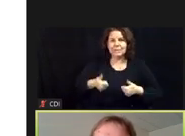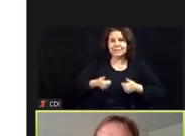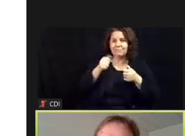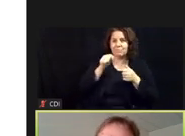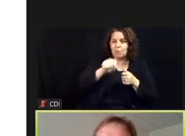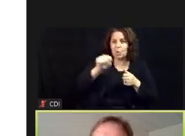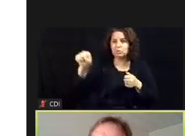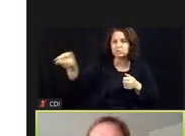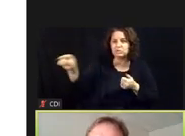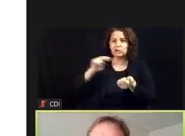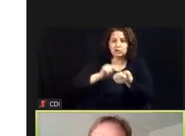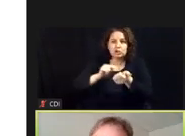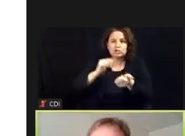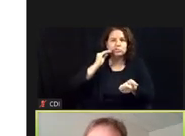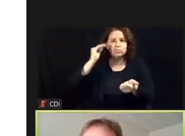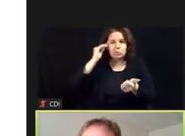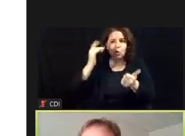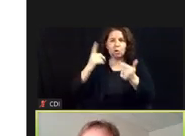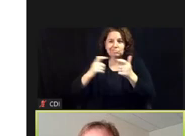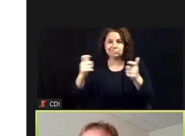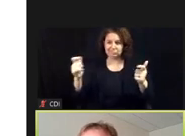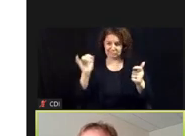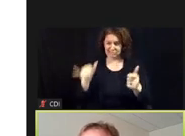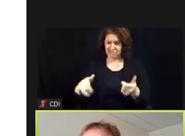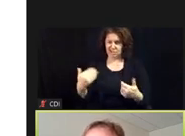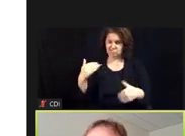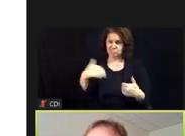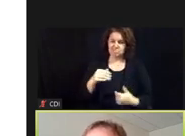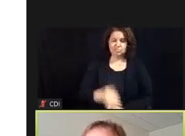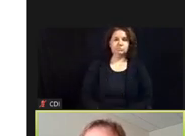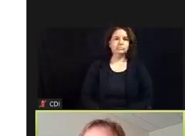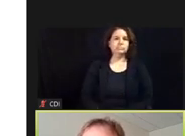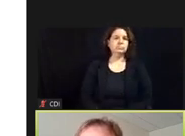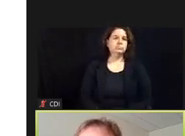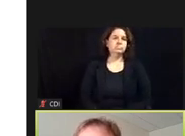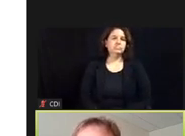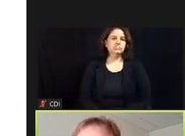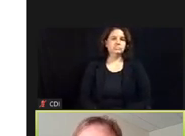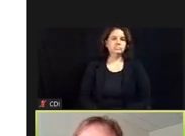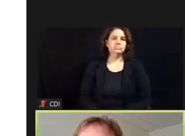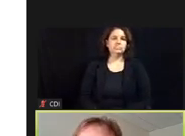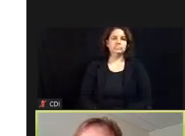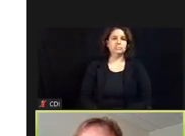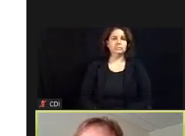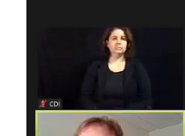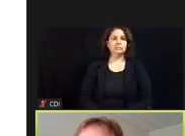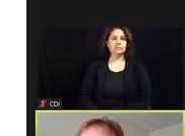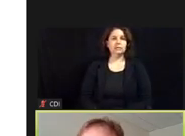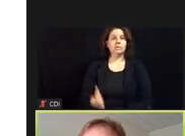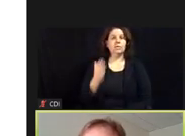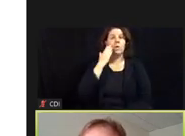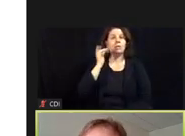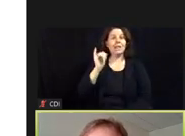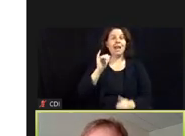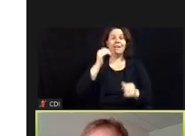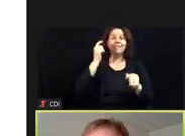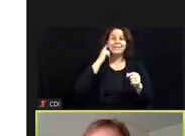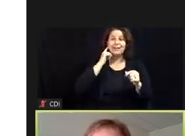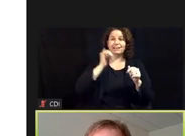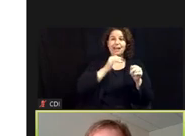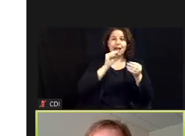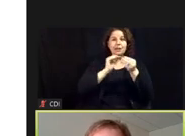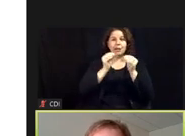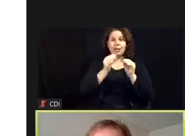When we talk about flattening the curve, this is the curve. This is the number of daily cases of COVID-19 since the